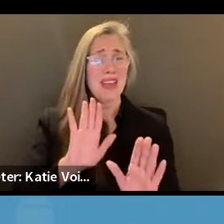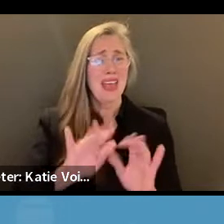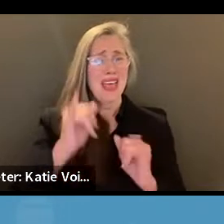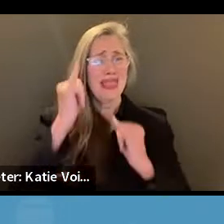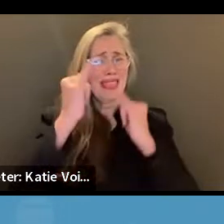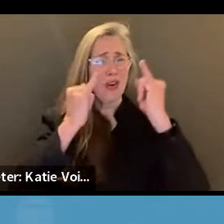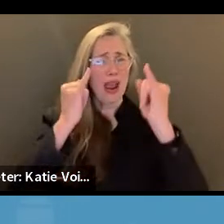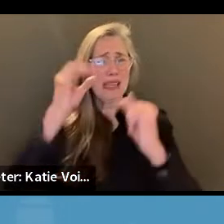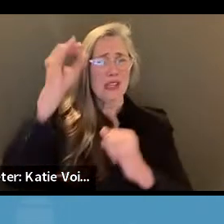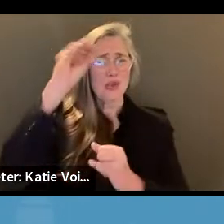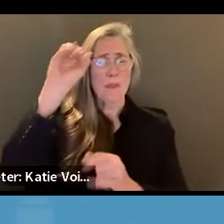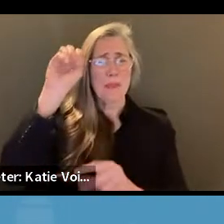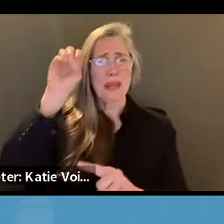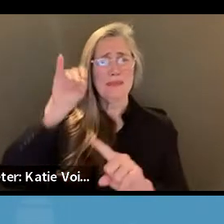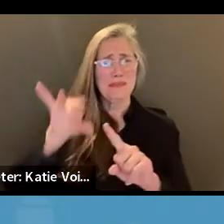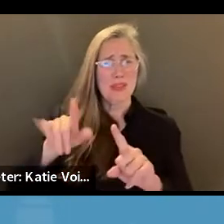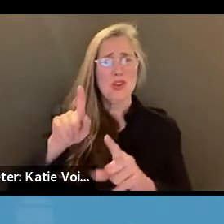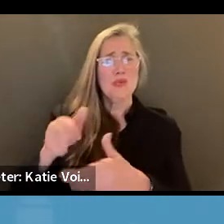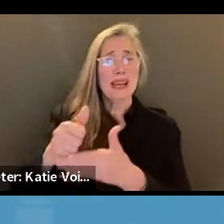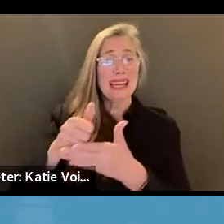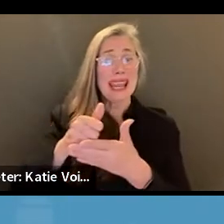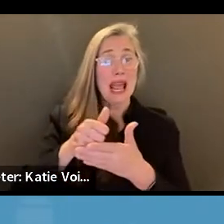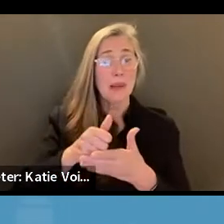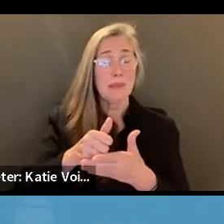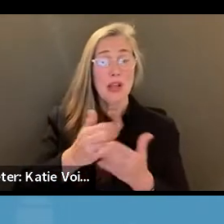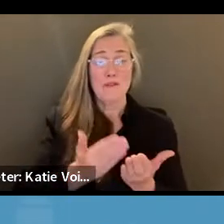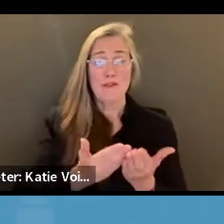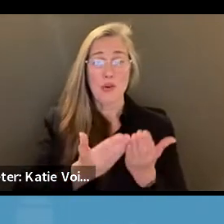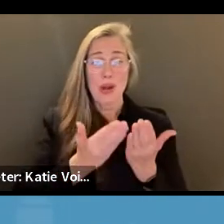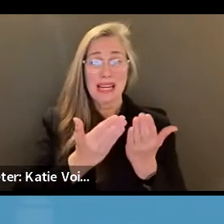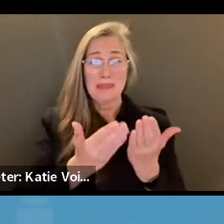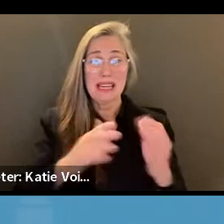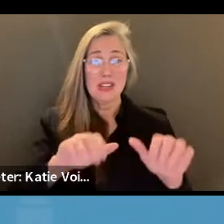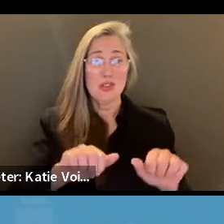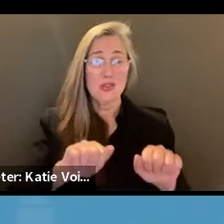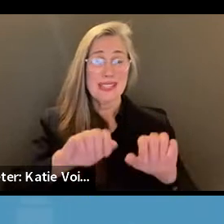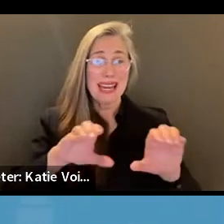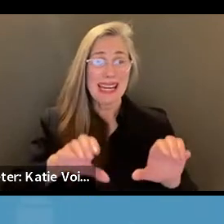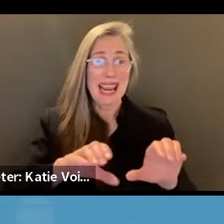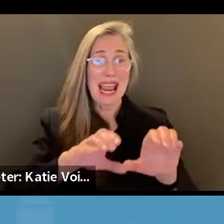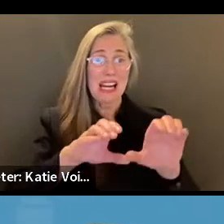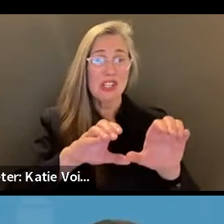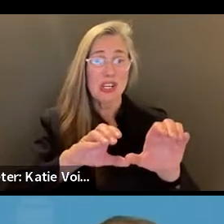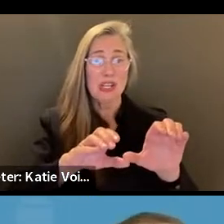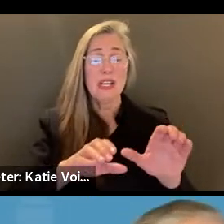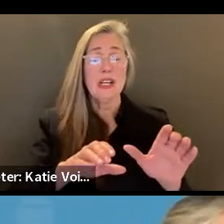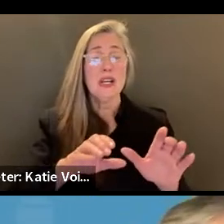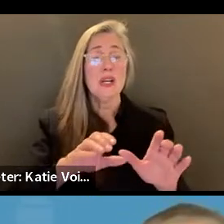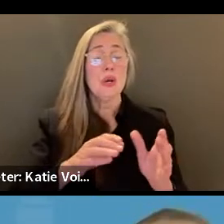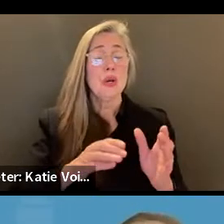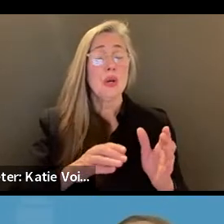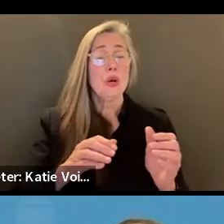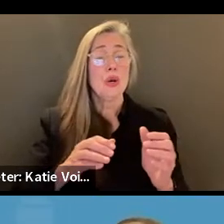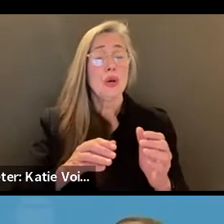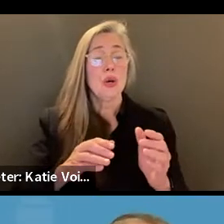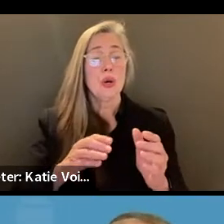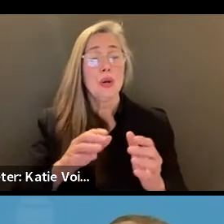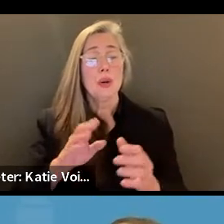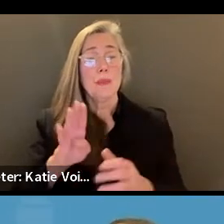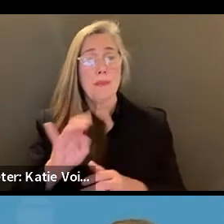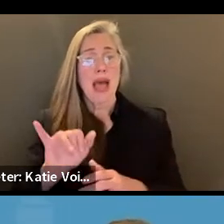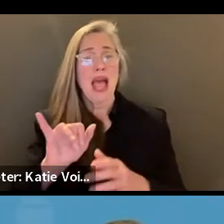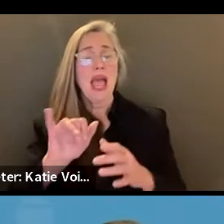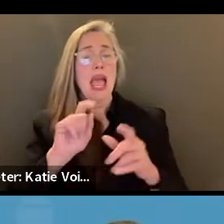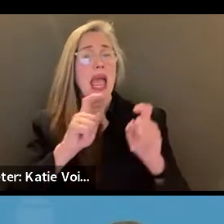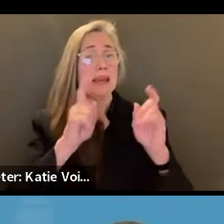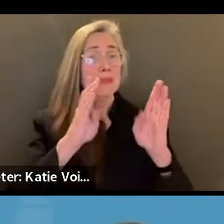terms of actionable recommendations by the administrators, by the teachers, the staff, checking